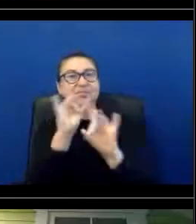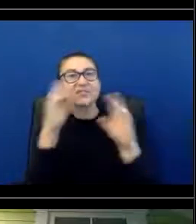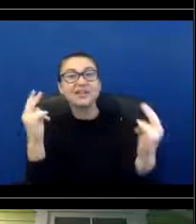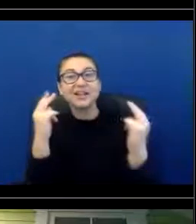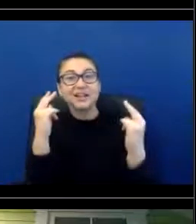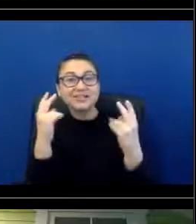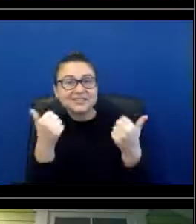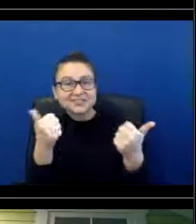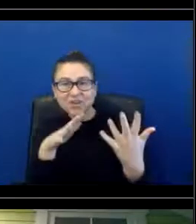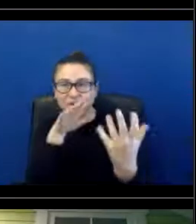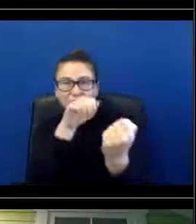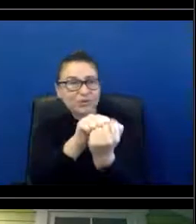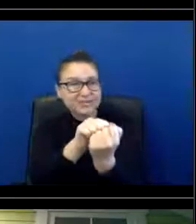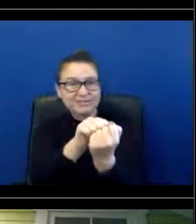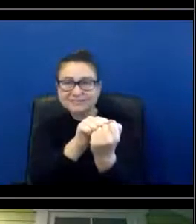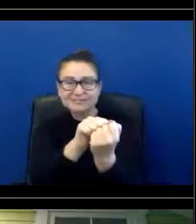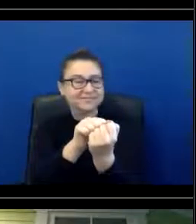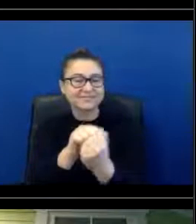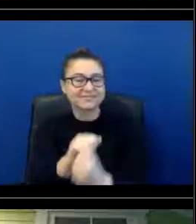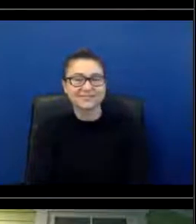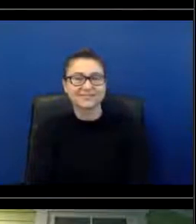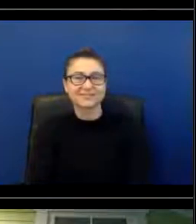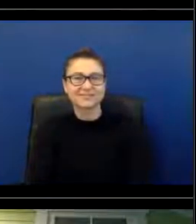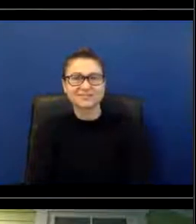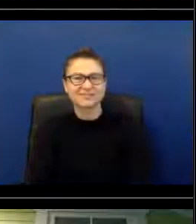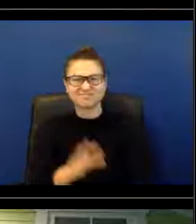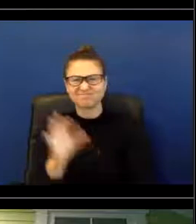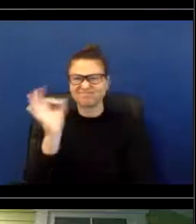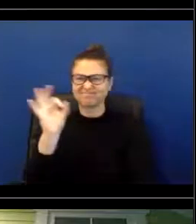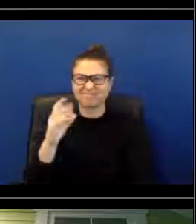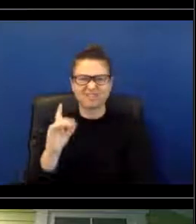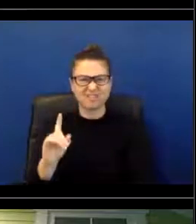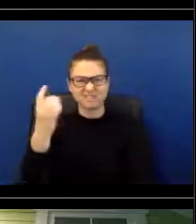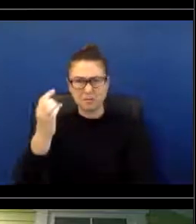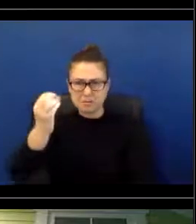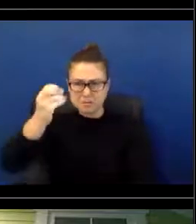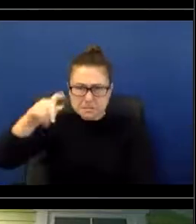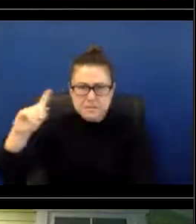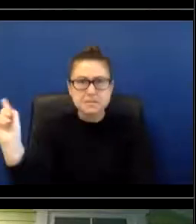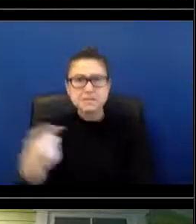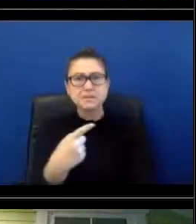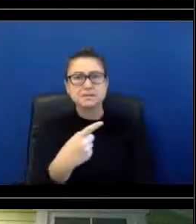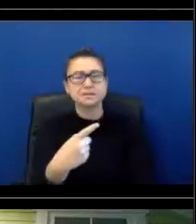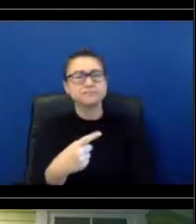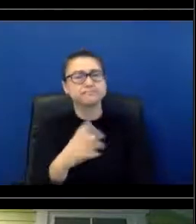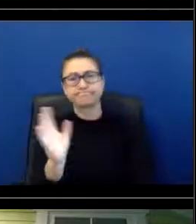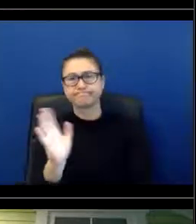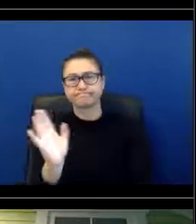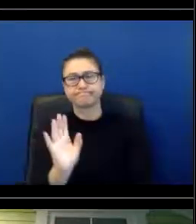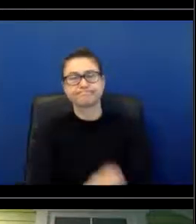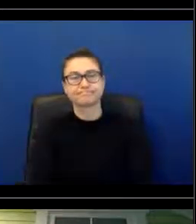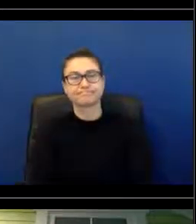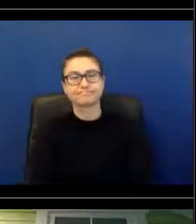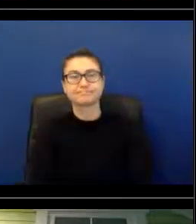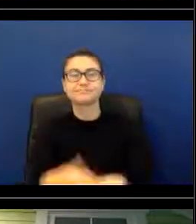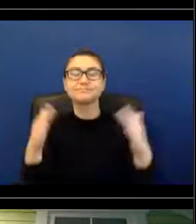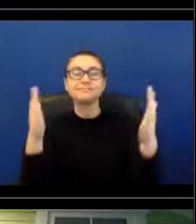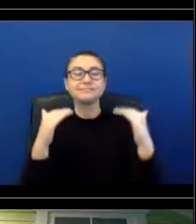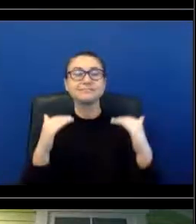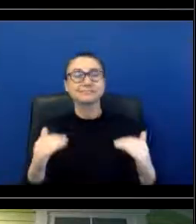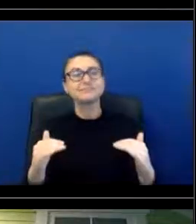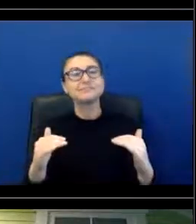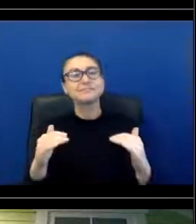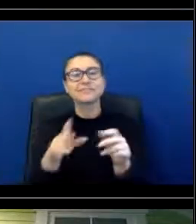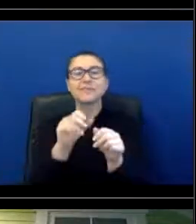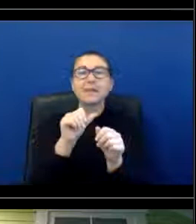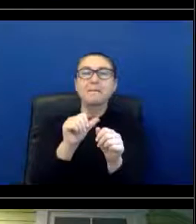agree with that. That's brilliant. Okay, so this is our next key message. It's best to come to an agreement